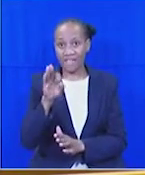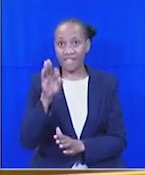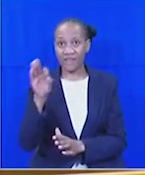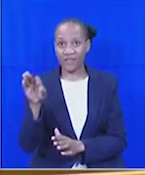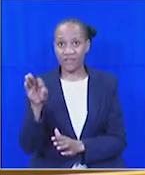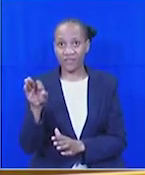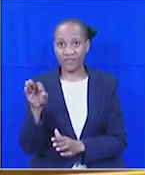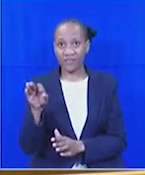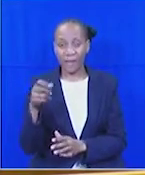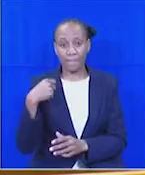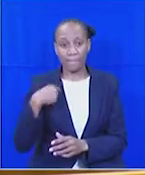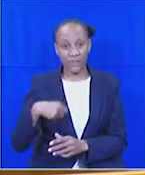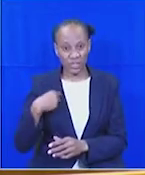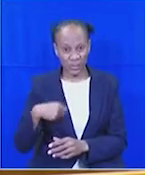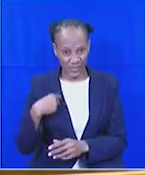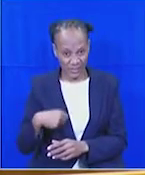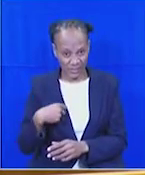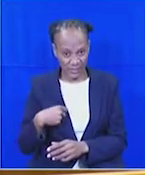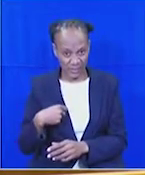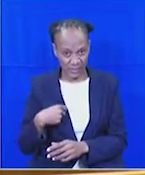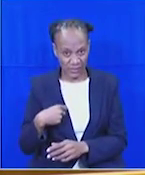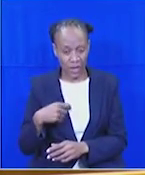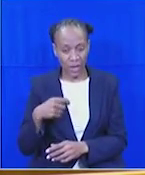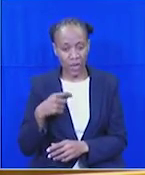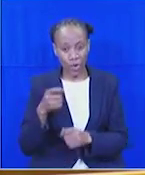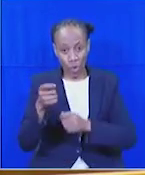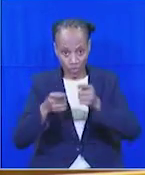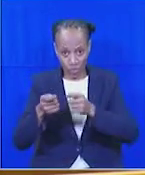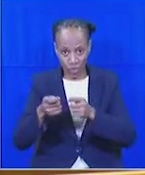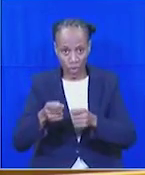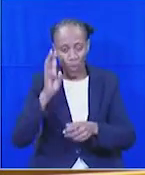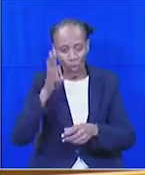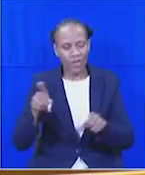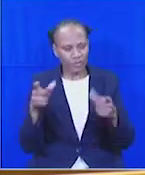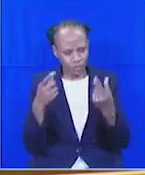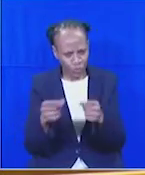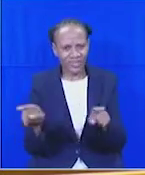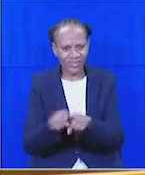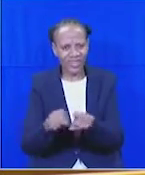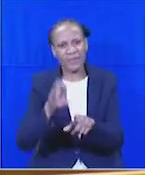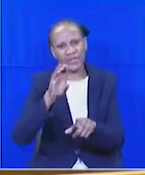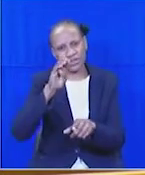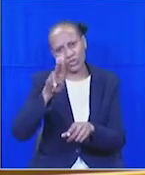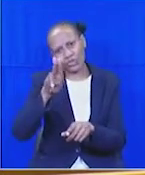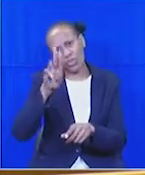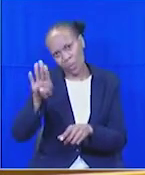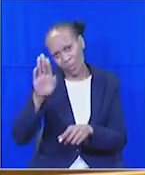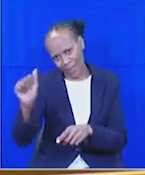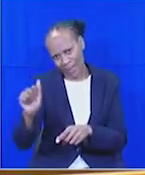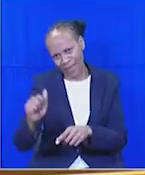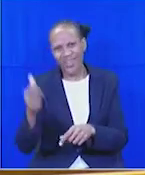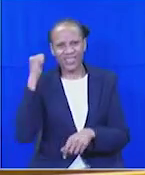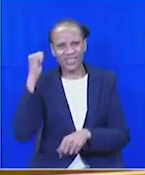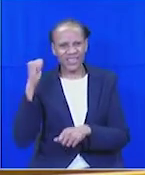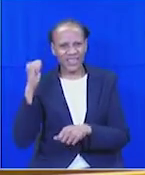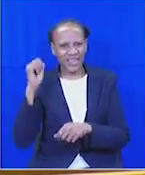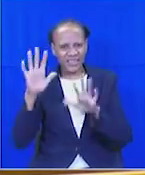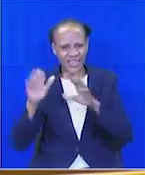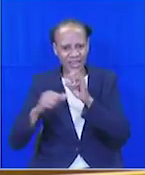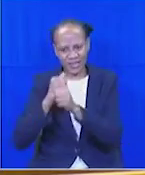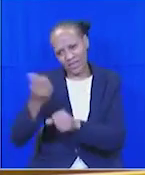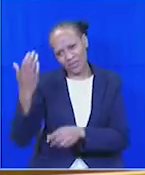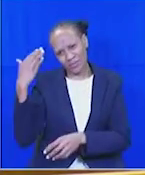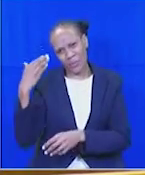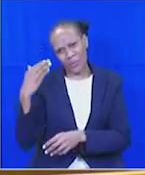EFF-run municipalities will have urban gardens just like the Cubans, who 10 years ago were able to produce 3.4 million tons of